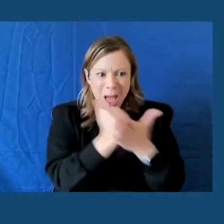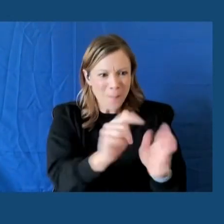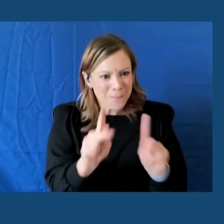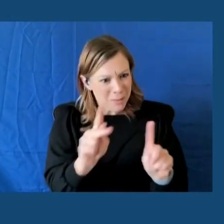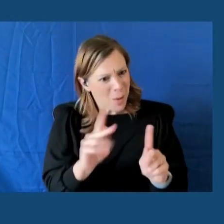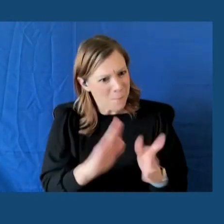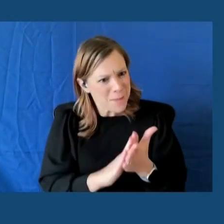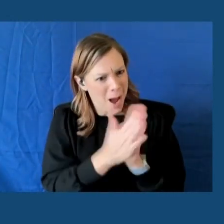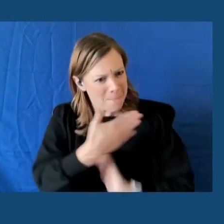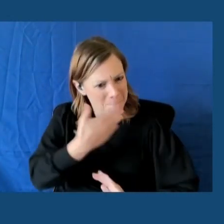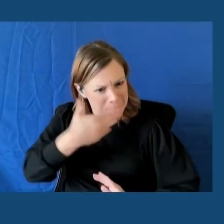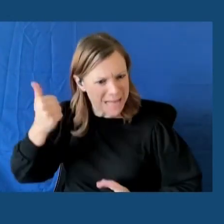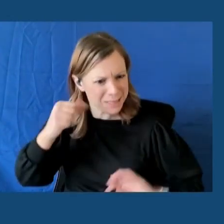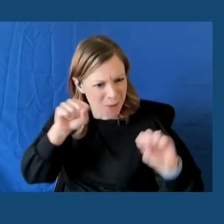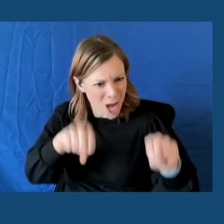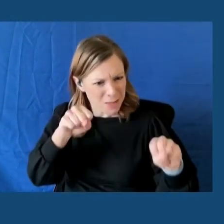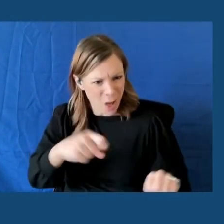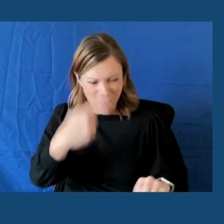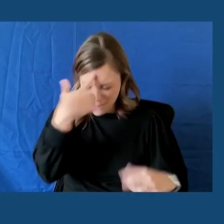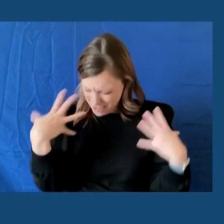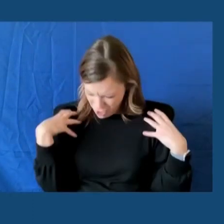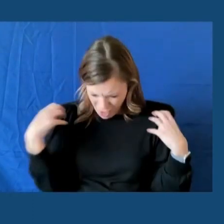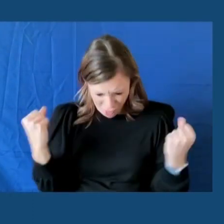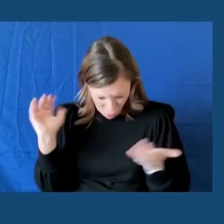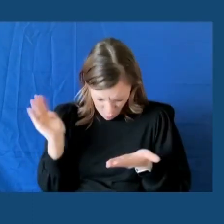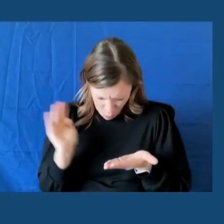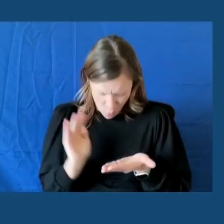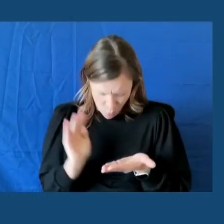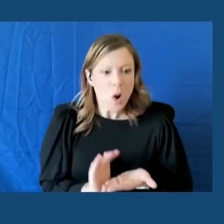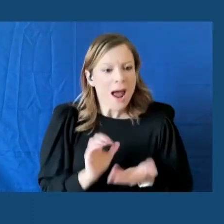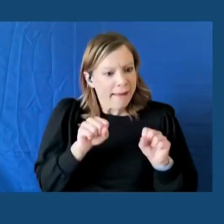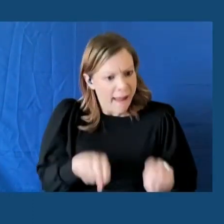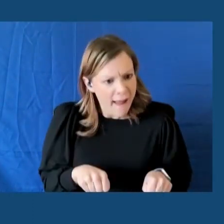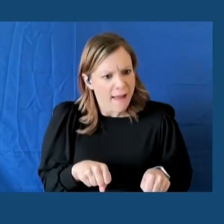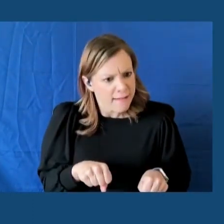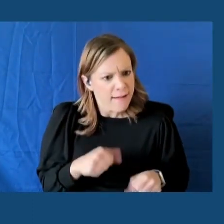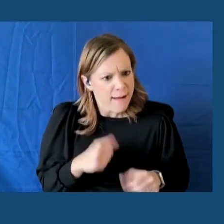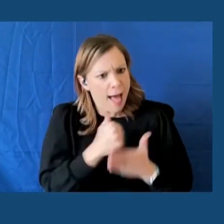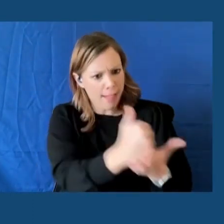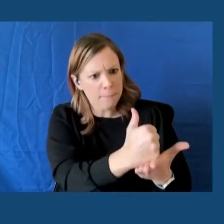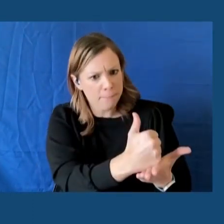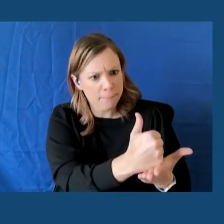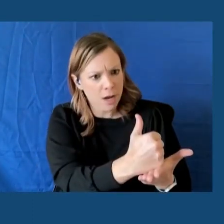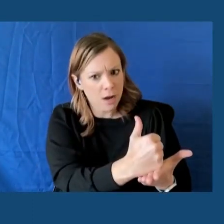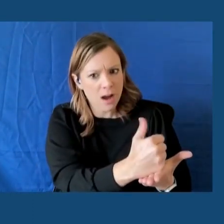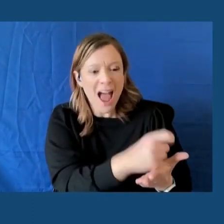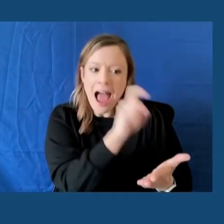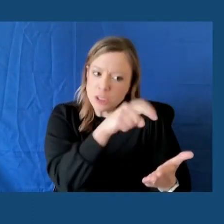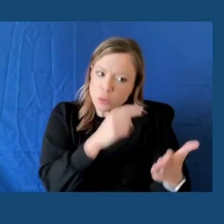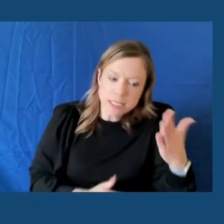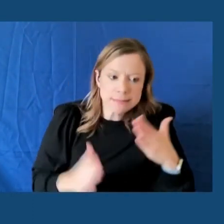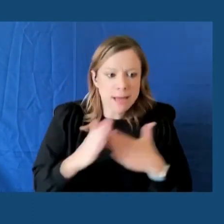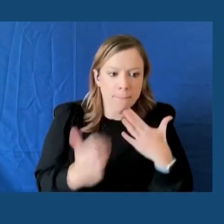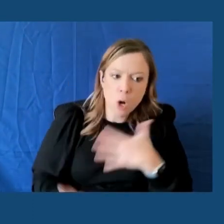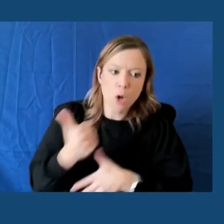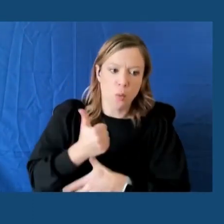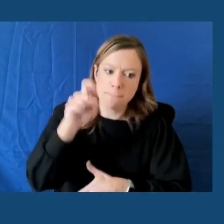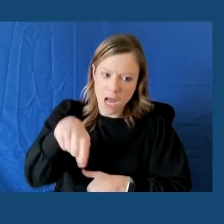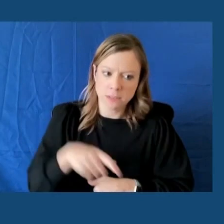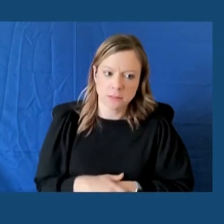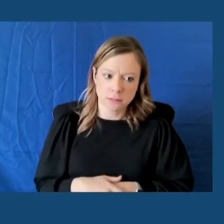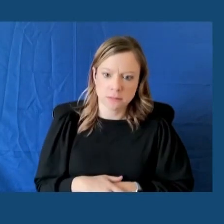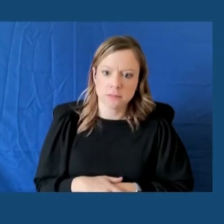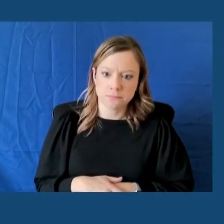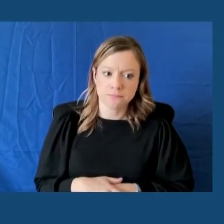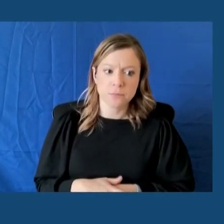Protecting financial health of New Yorkers has to be a top priority for ours as well. We've worked hard together, the